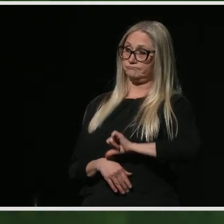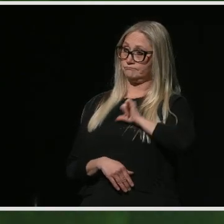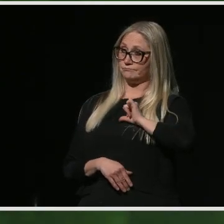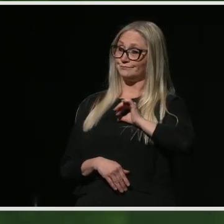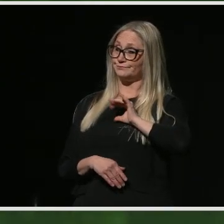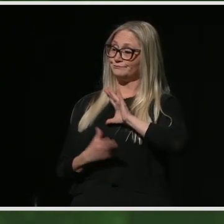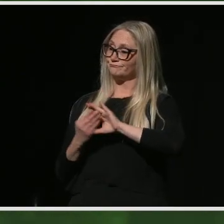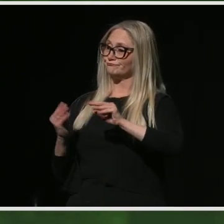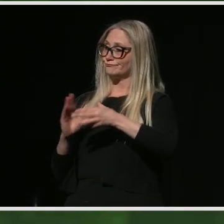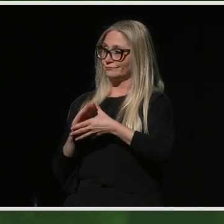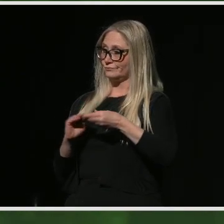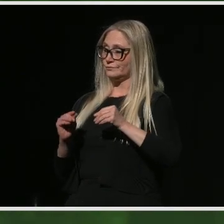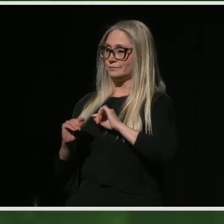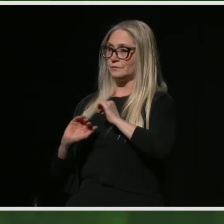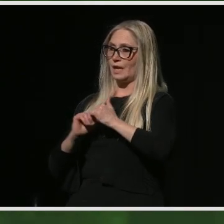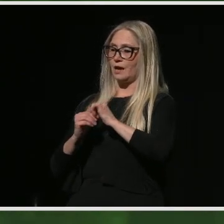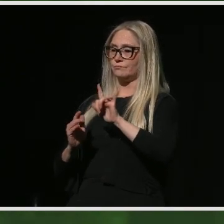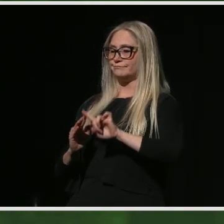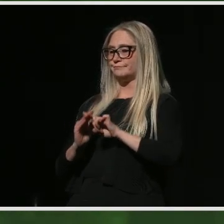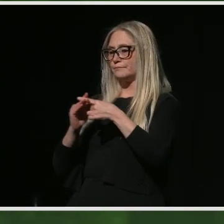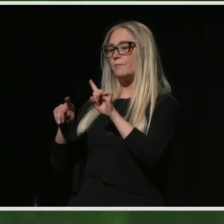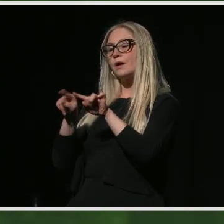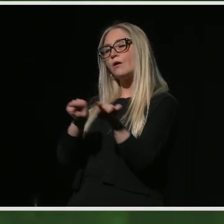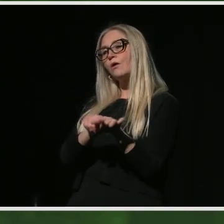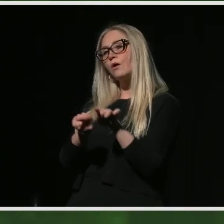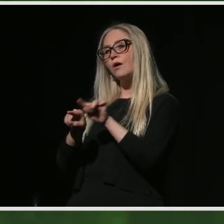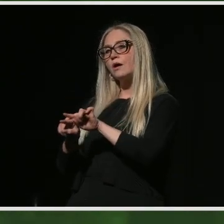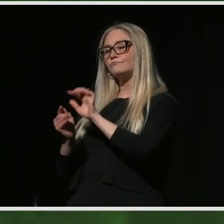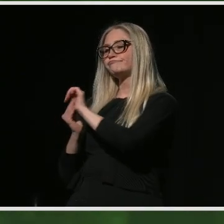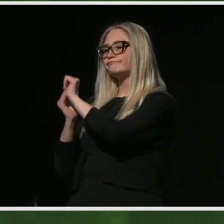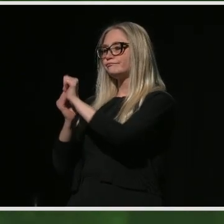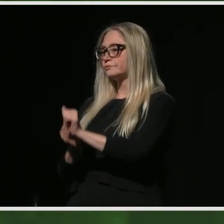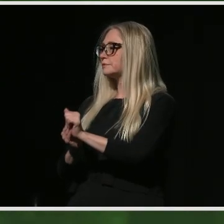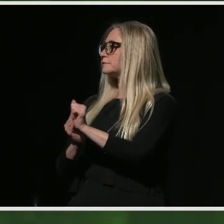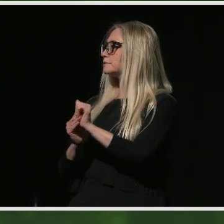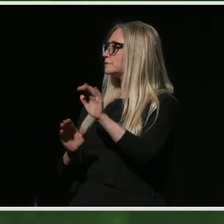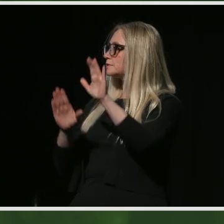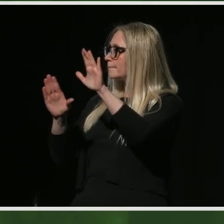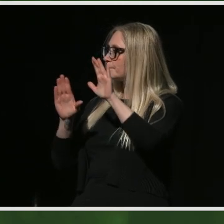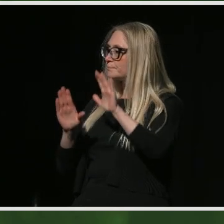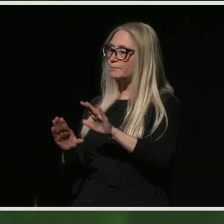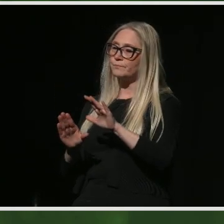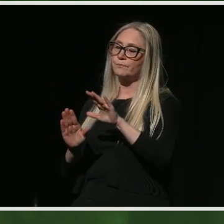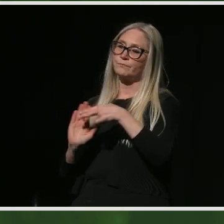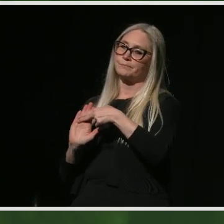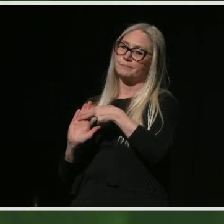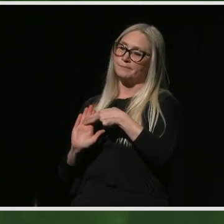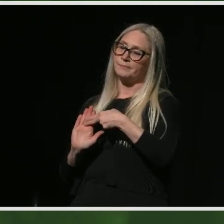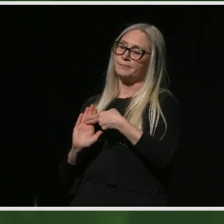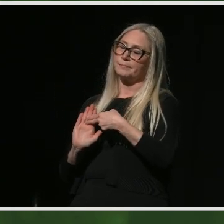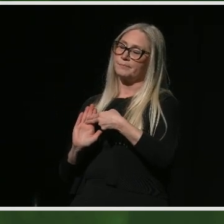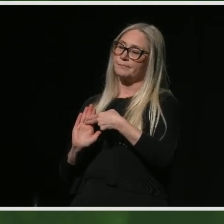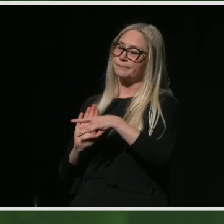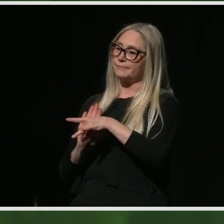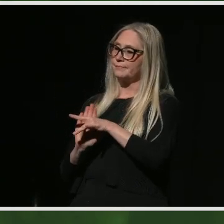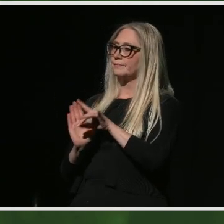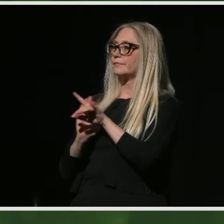we started our company, but also pioneered in amazing patented technology along the